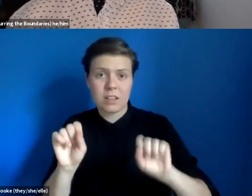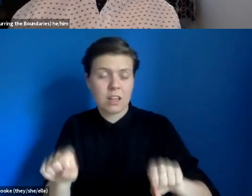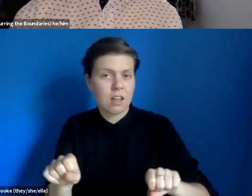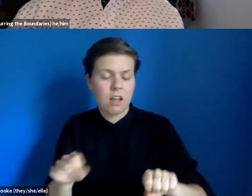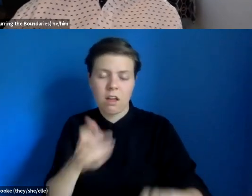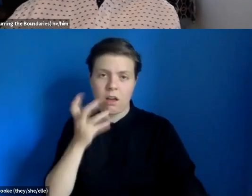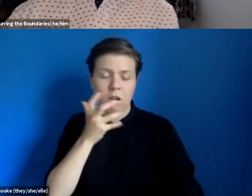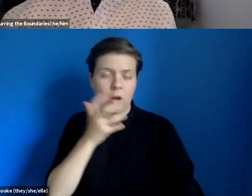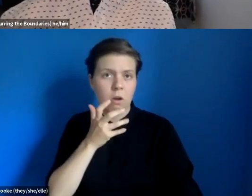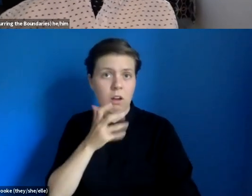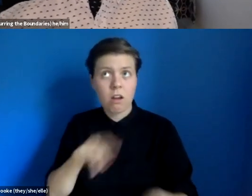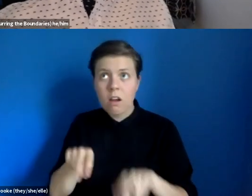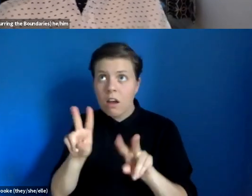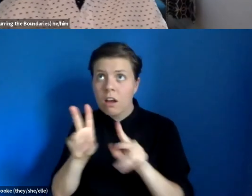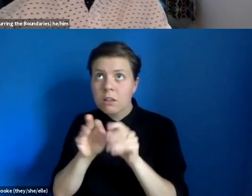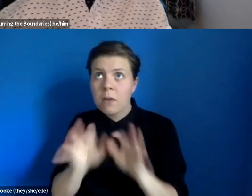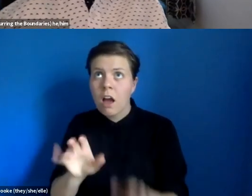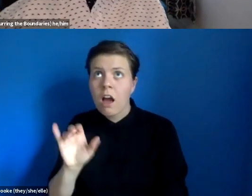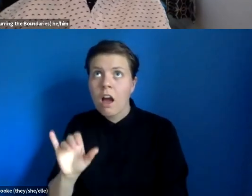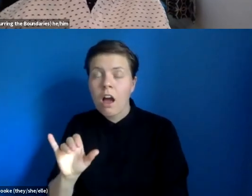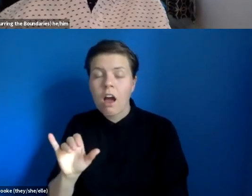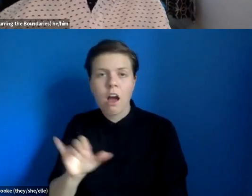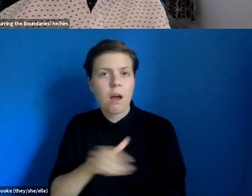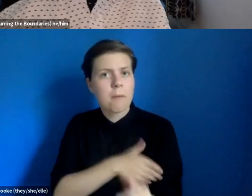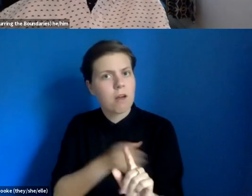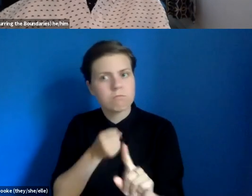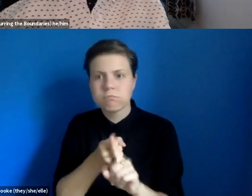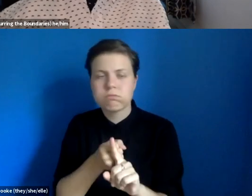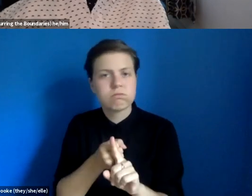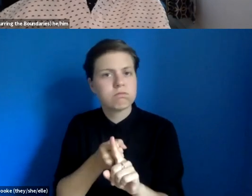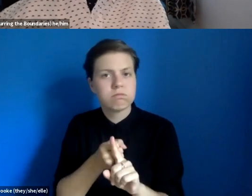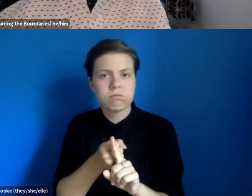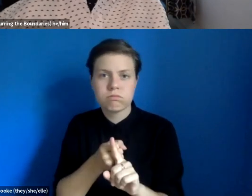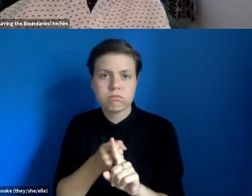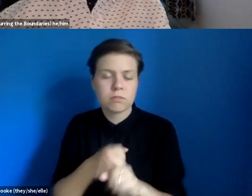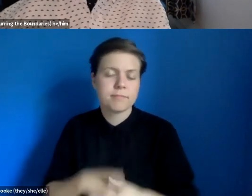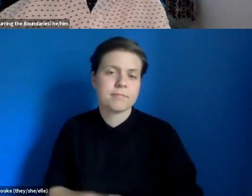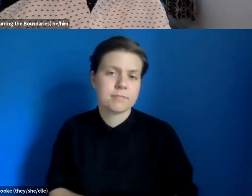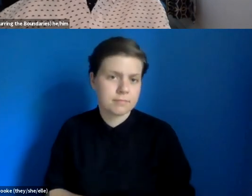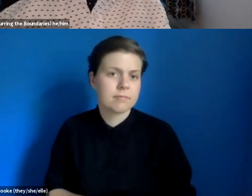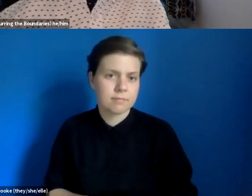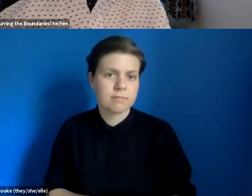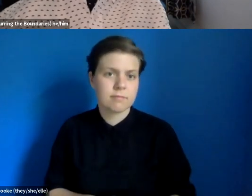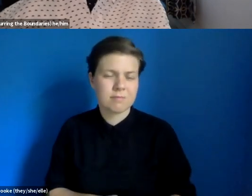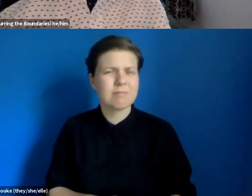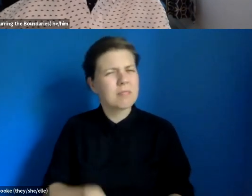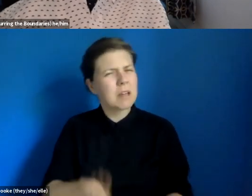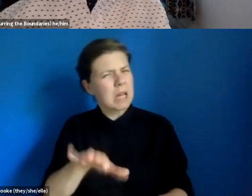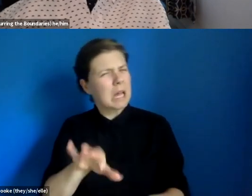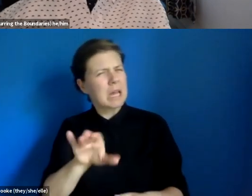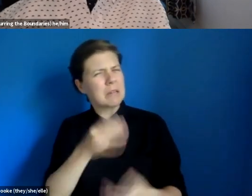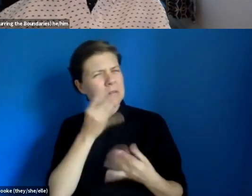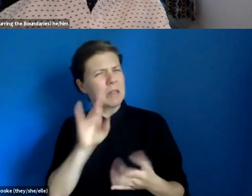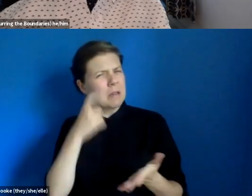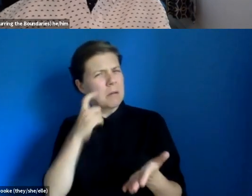way, and in a way that's being done, especially I've seen a lot more in hip hop, so